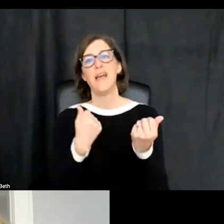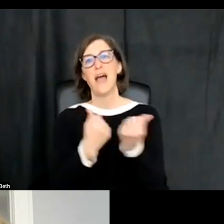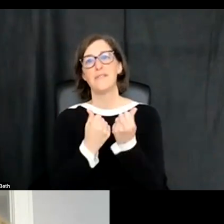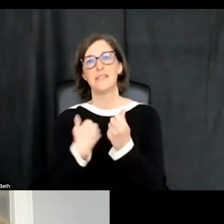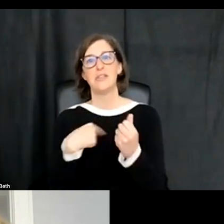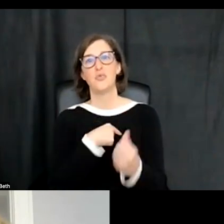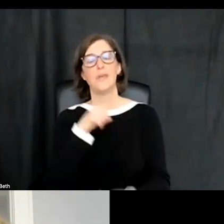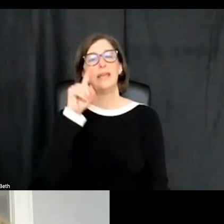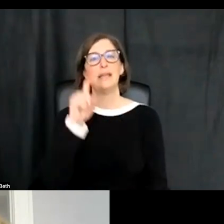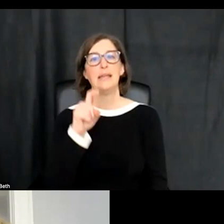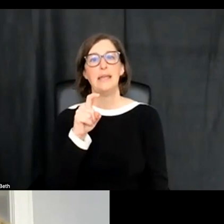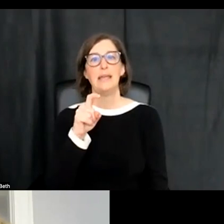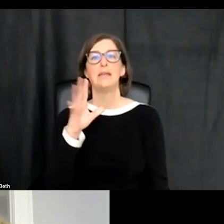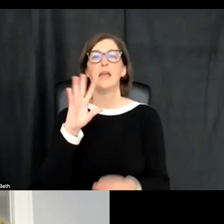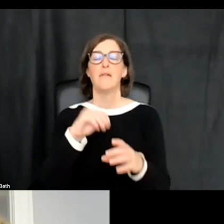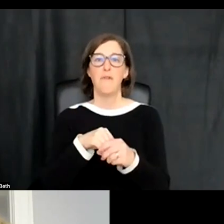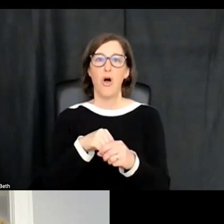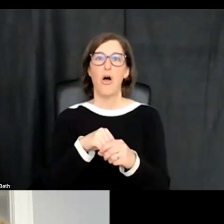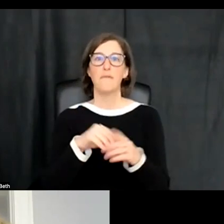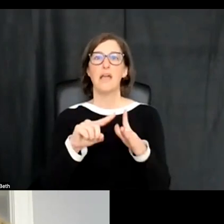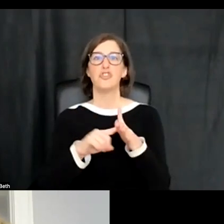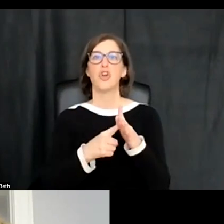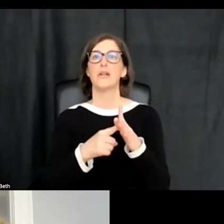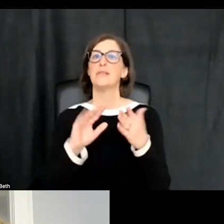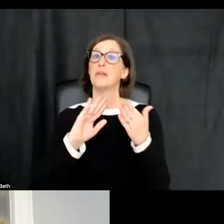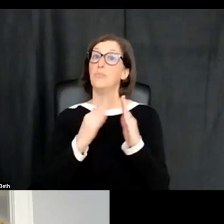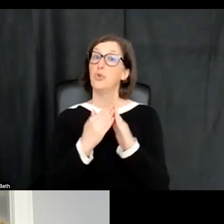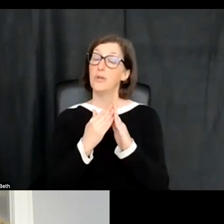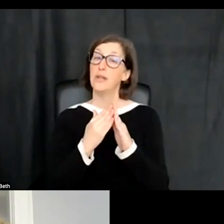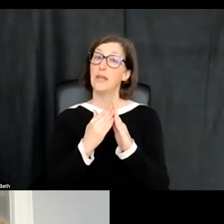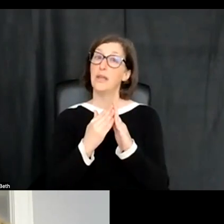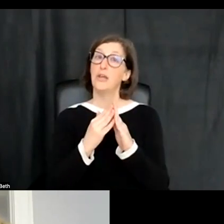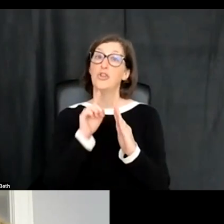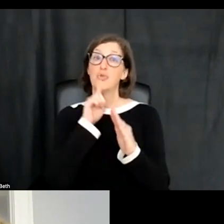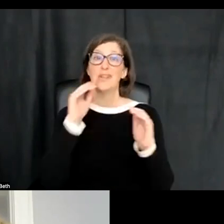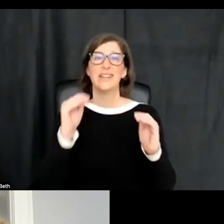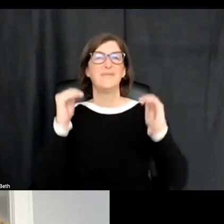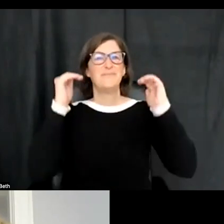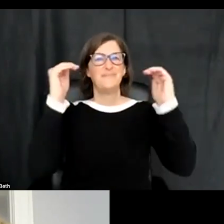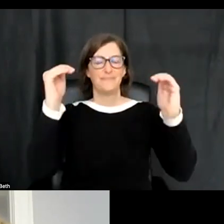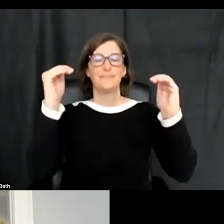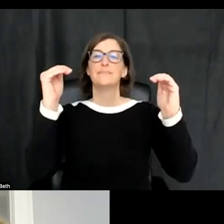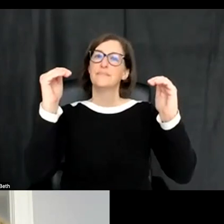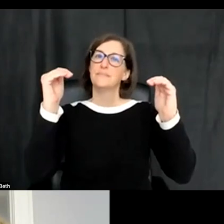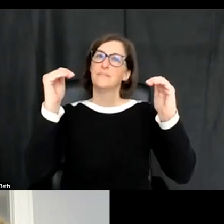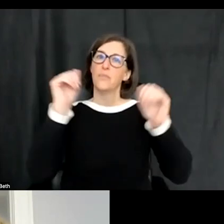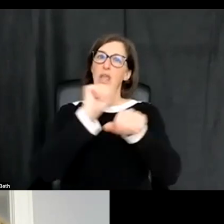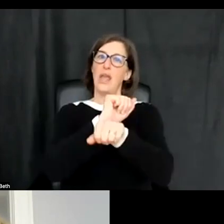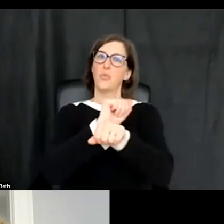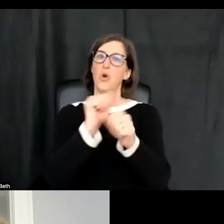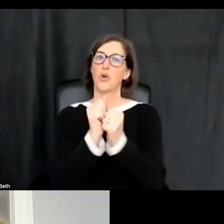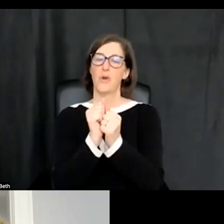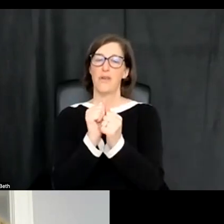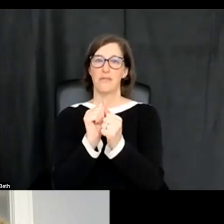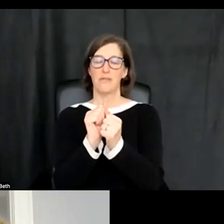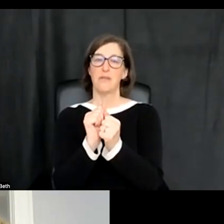to engage and embark in as a community of practice to really elevate and work with our counterparts,